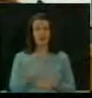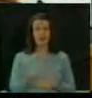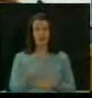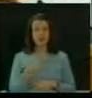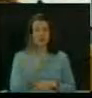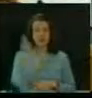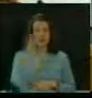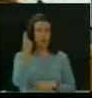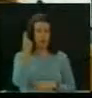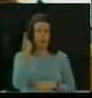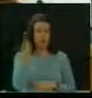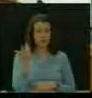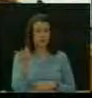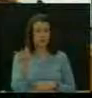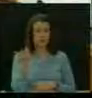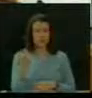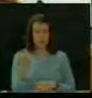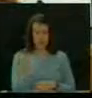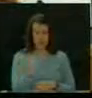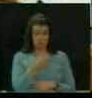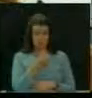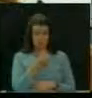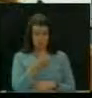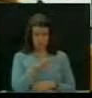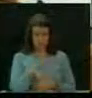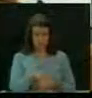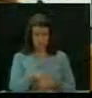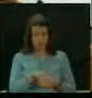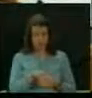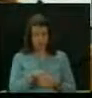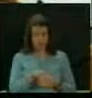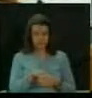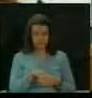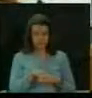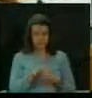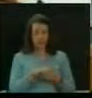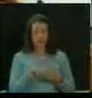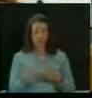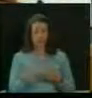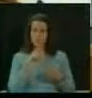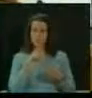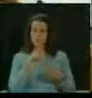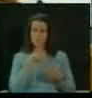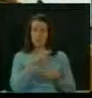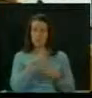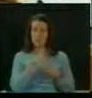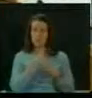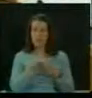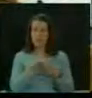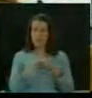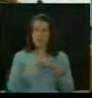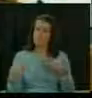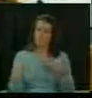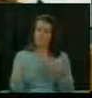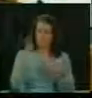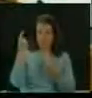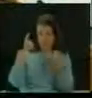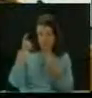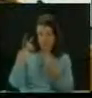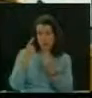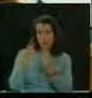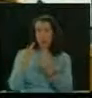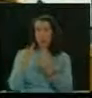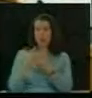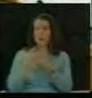wondering whether we would include the fact that they would take a look at, to start with, what our law